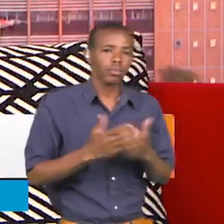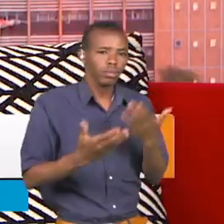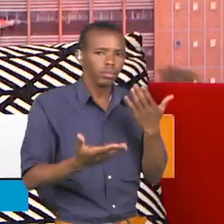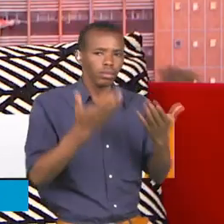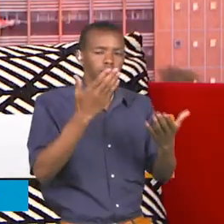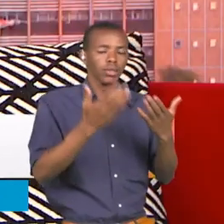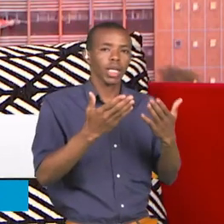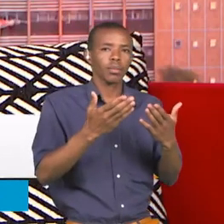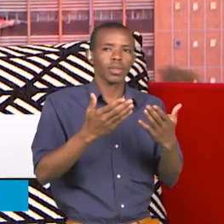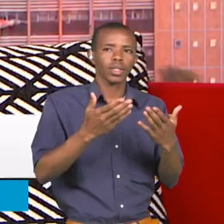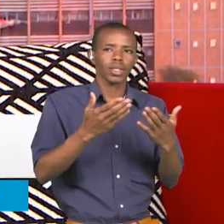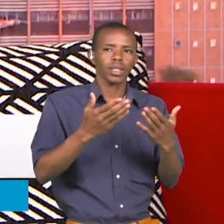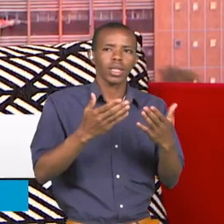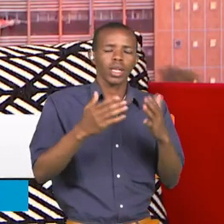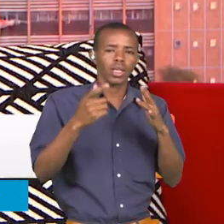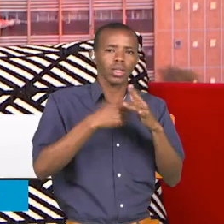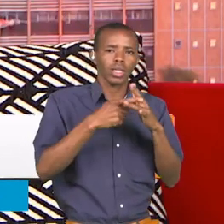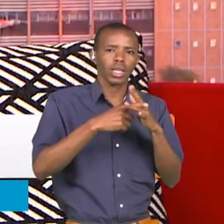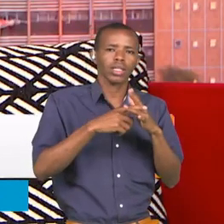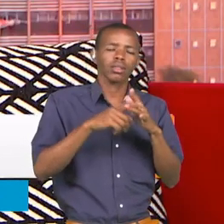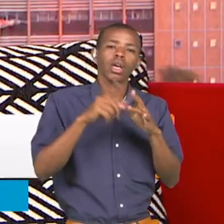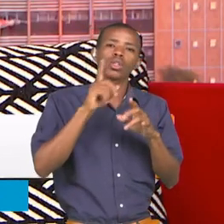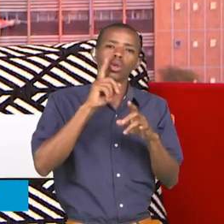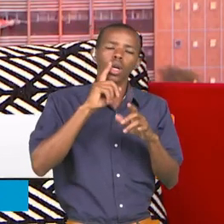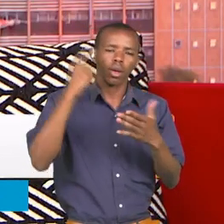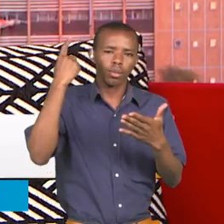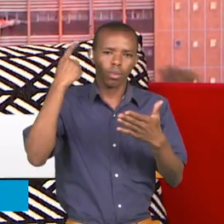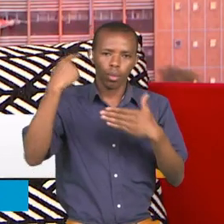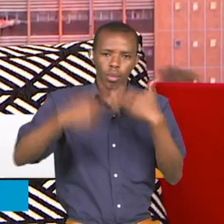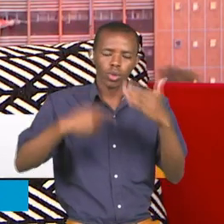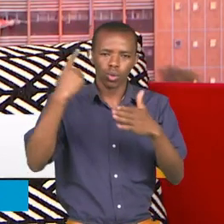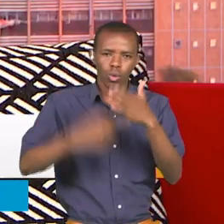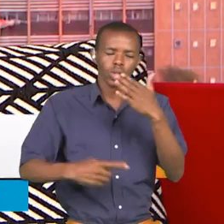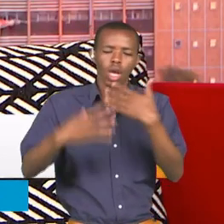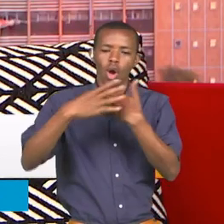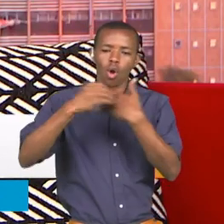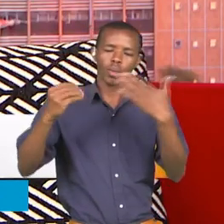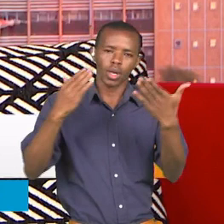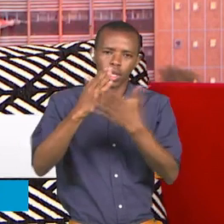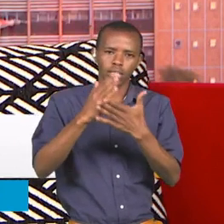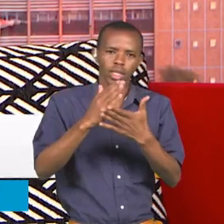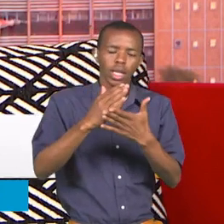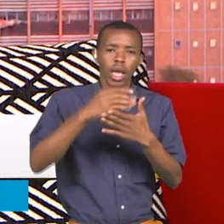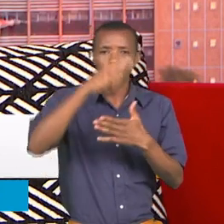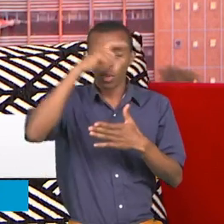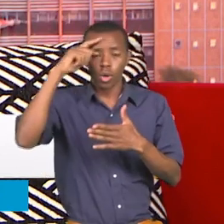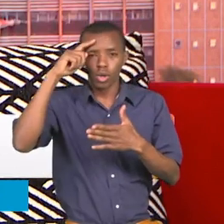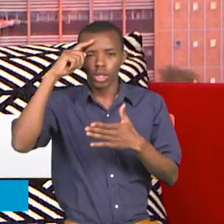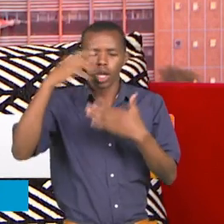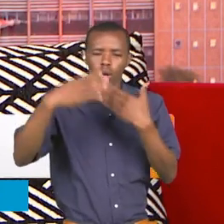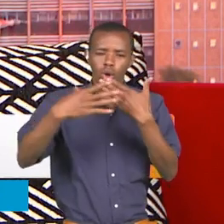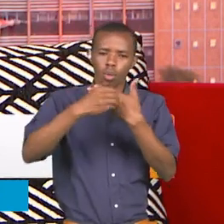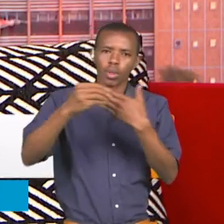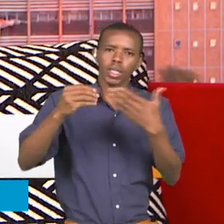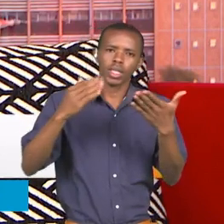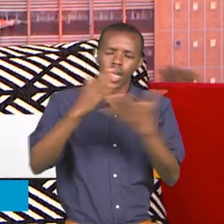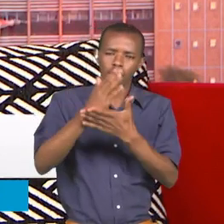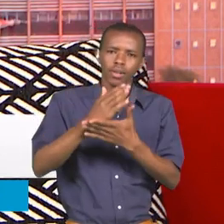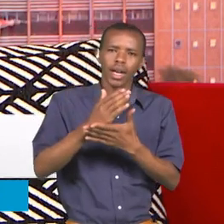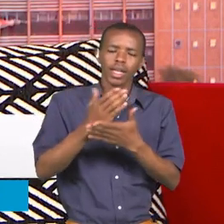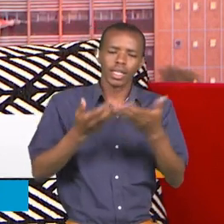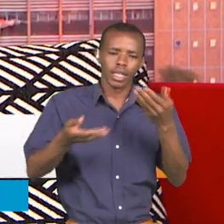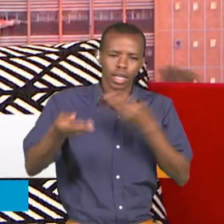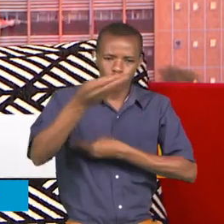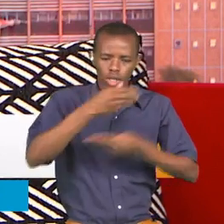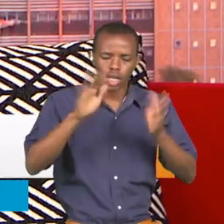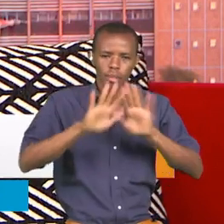to, I should start by talking about copyright in itself, because there's copyright and there's a trademark and a lot of these